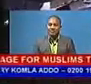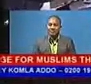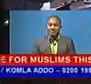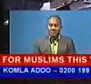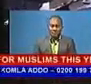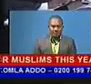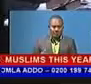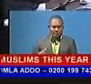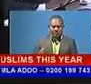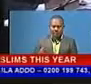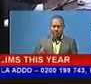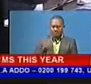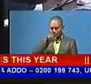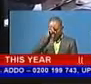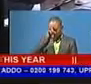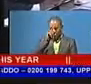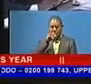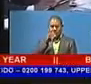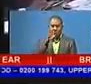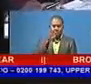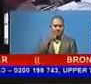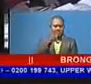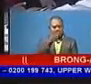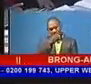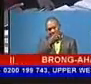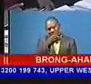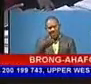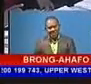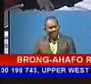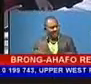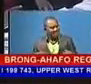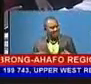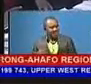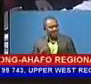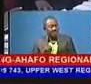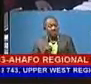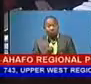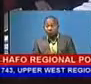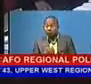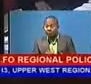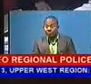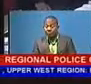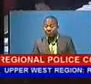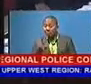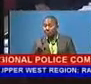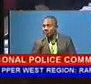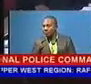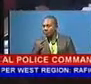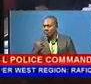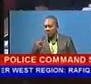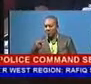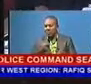There is the question of what he admitted in evidence. The second point that I raised, I'm not